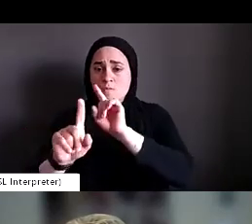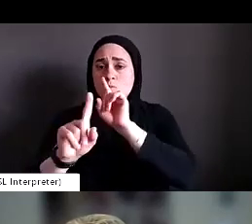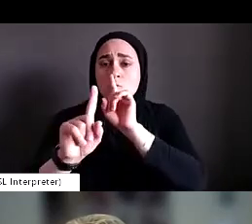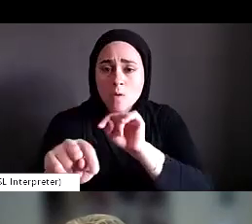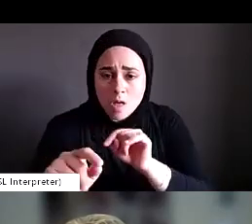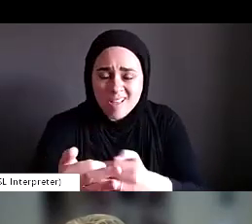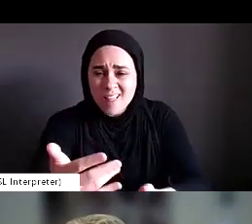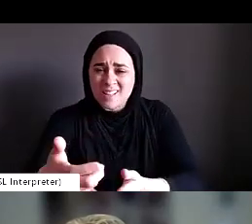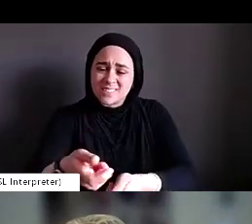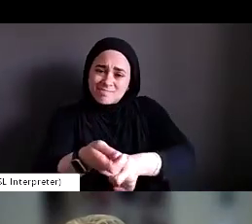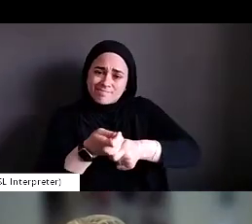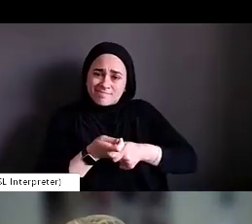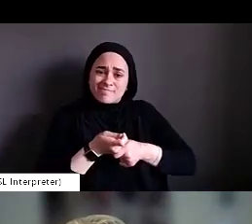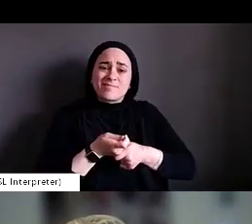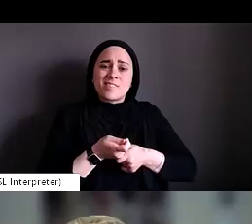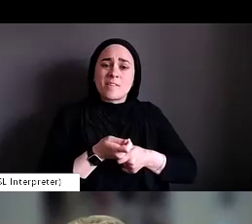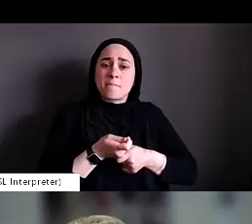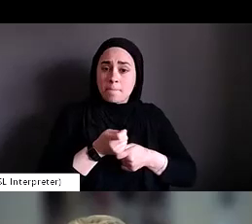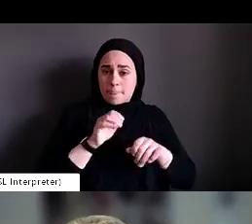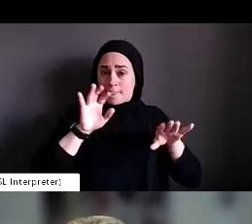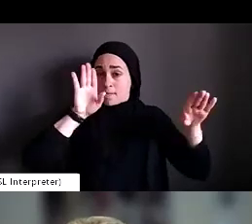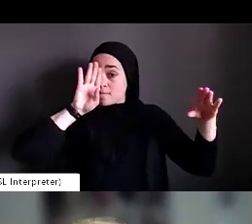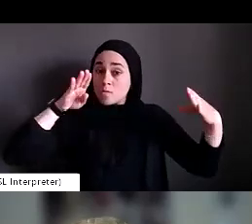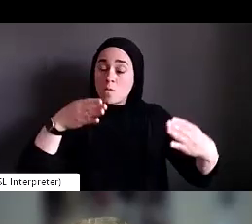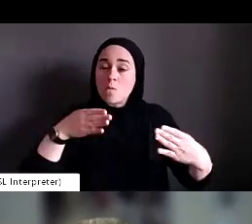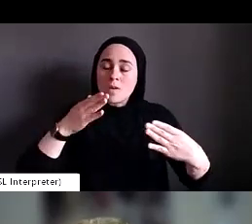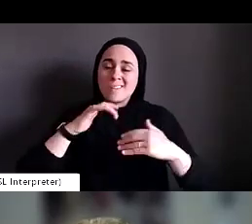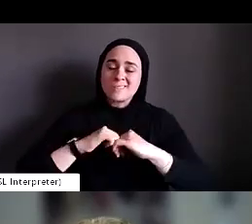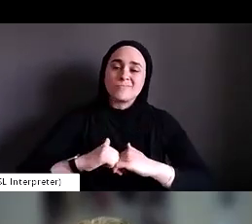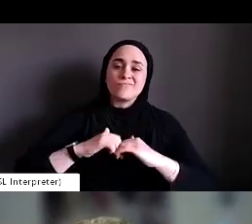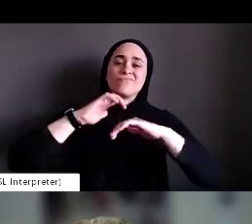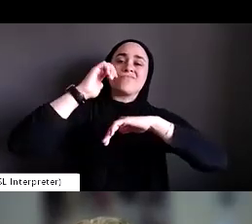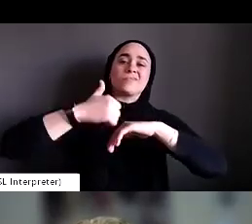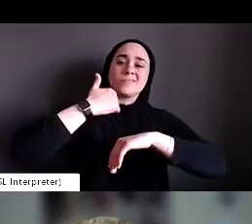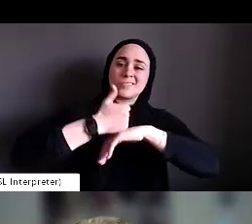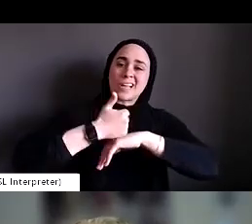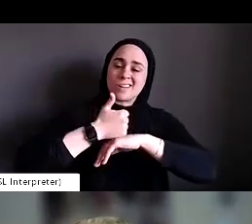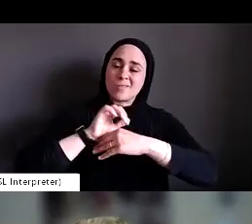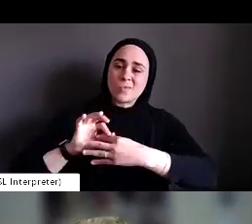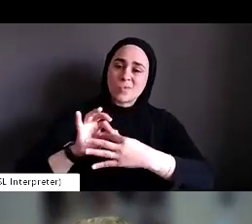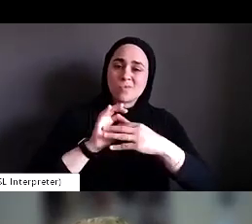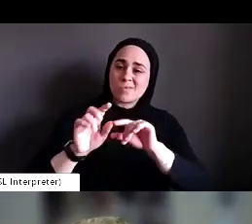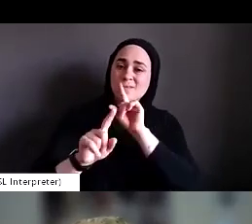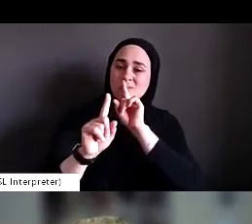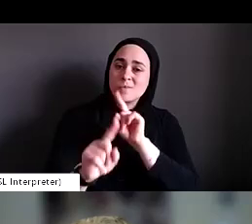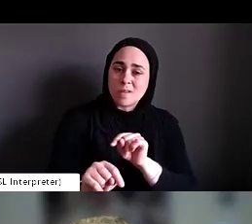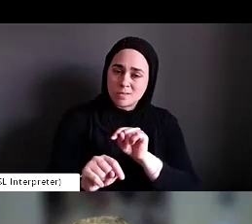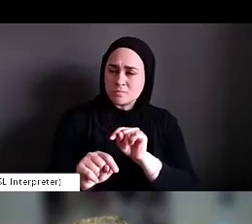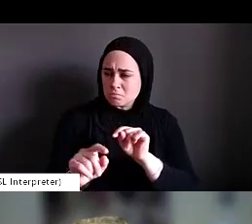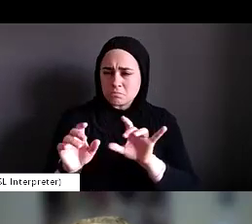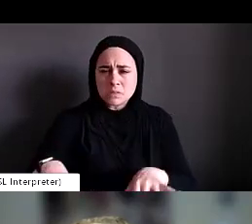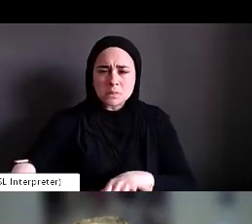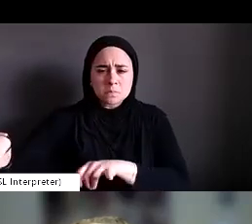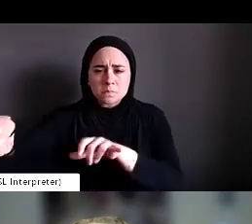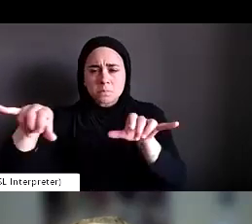them into focus and we create a coordinated response, as happens in many other places. But what we have then